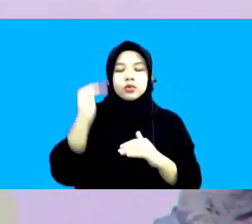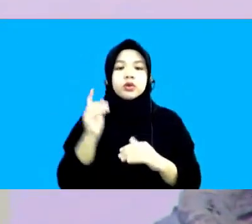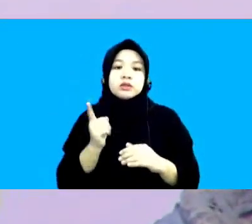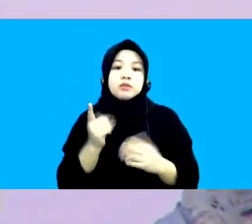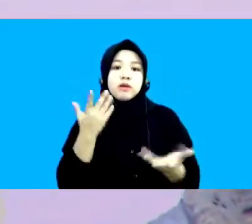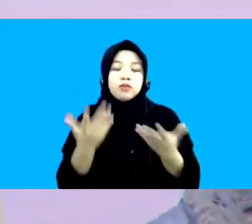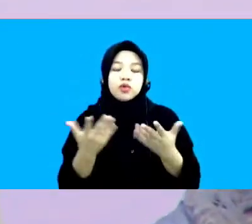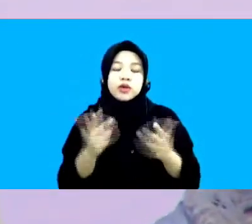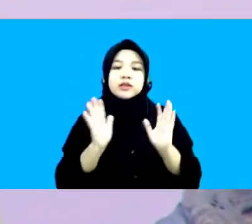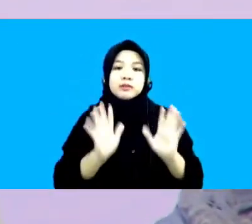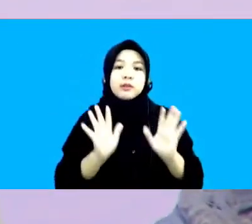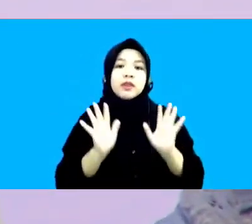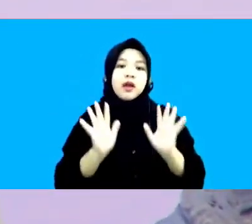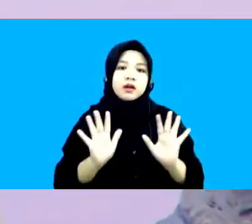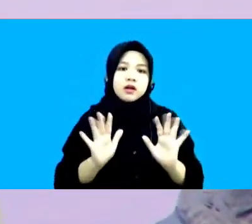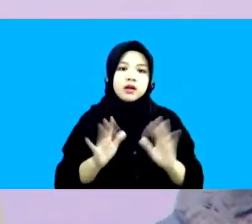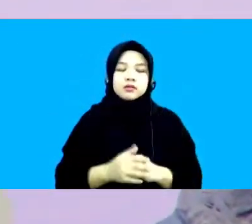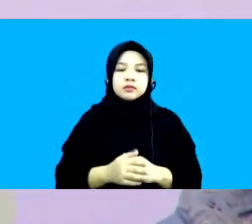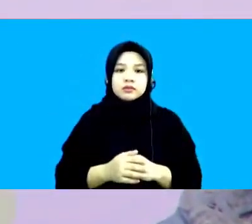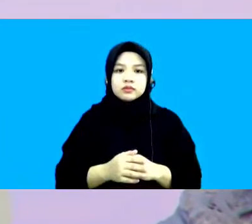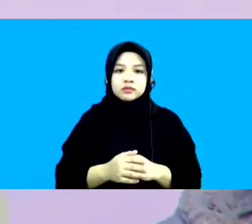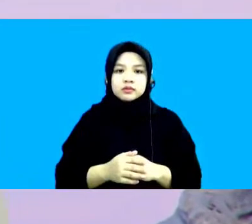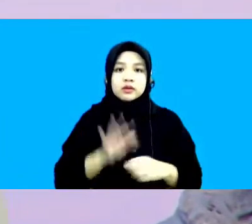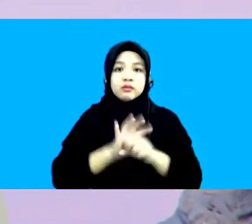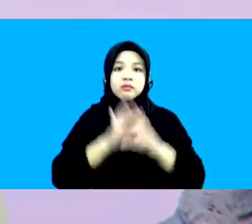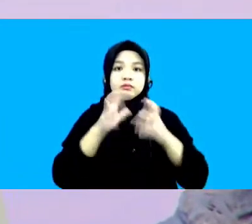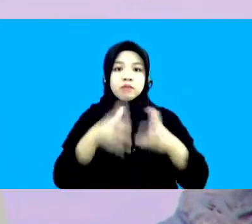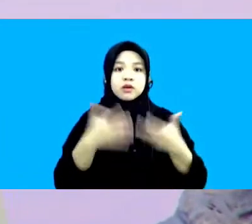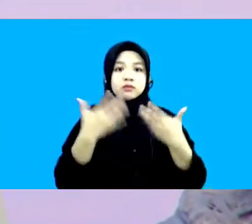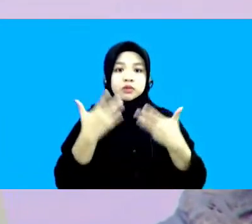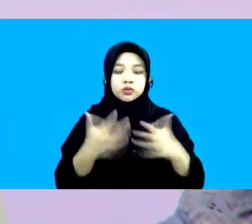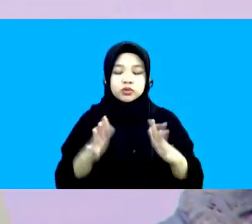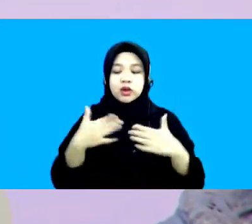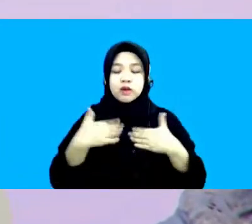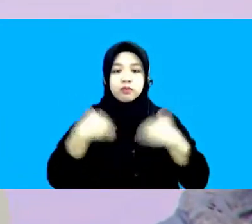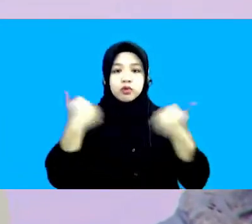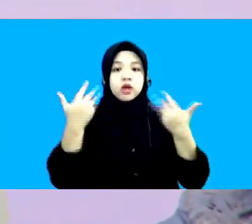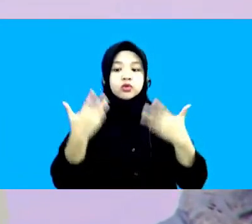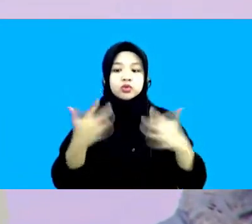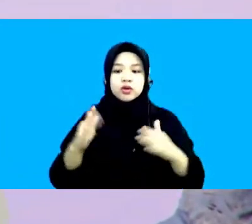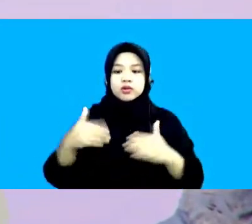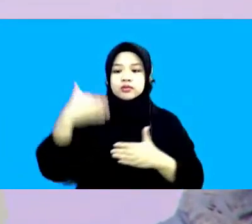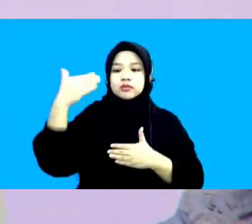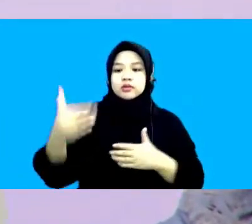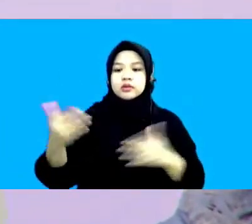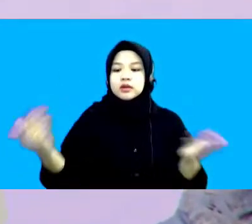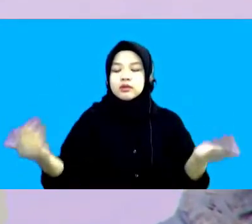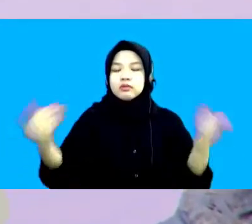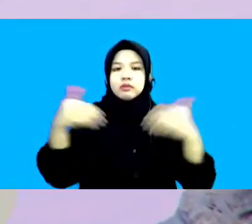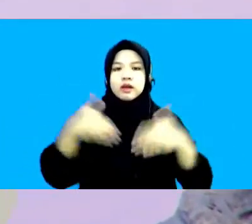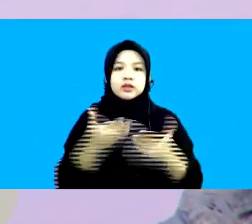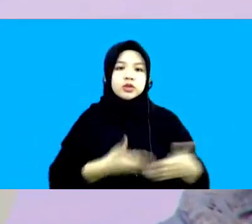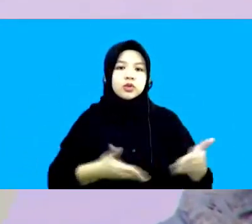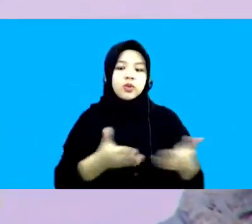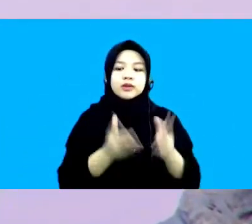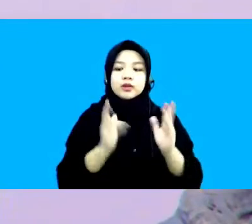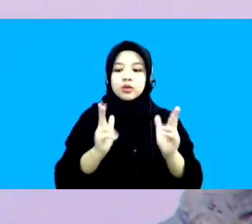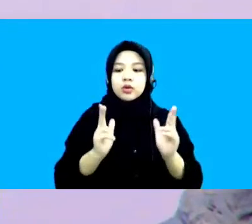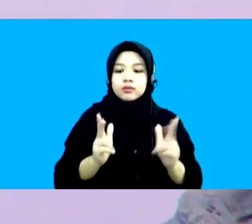address by Professor James, Professor Bambang, as Indonesia currently also G20